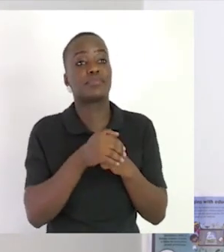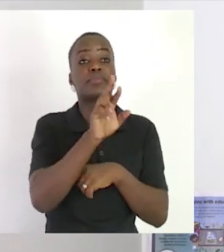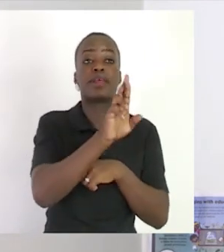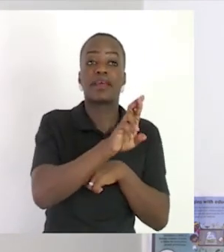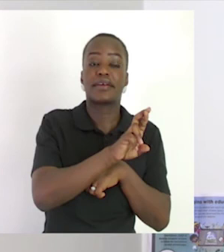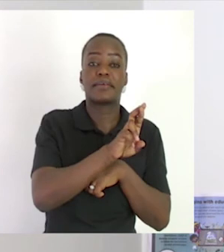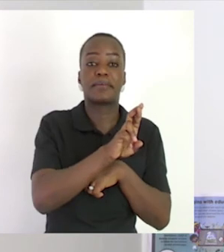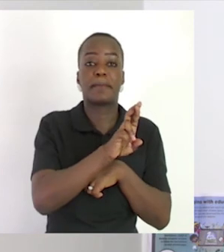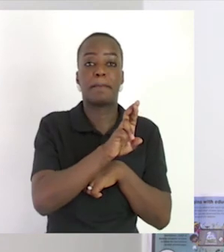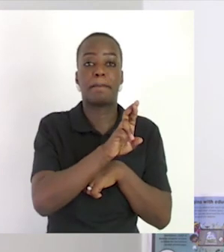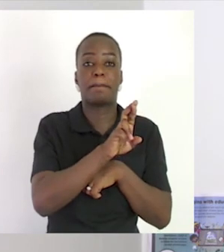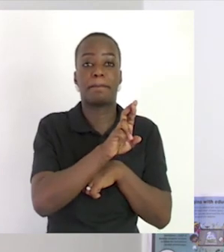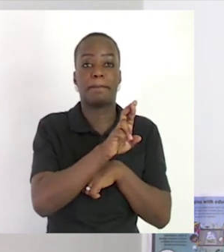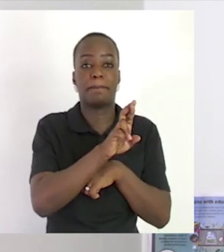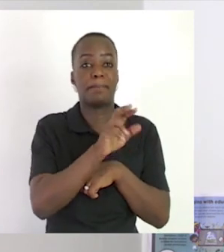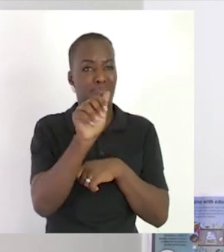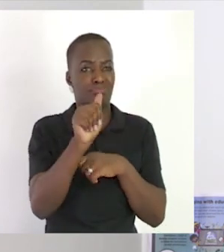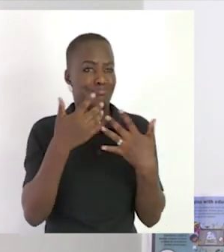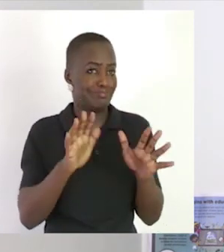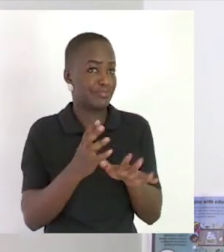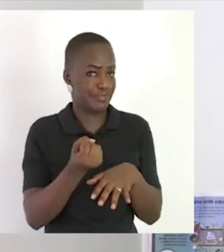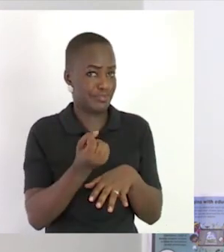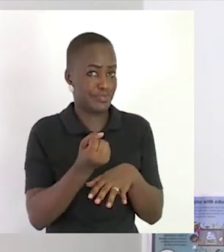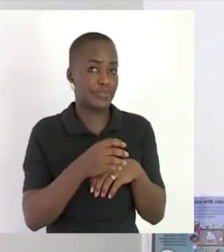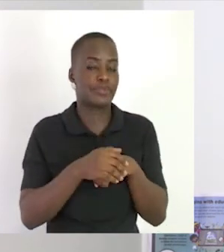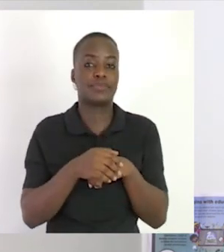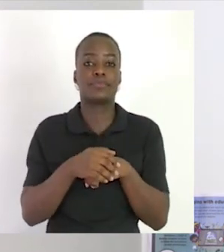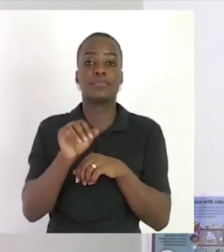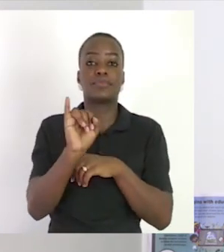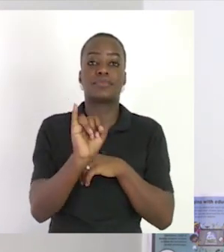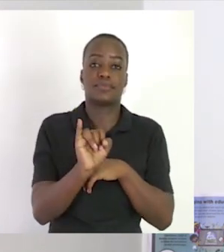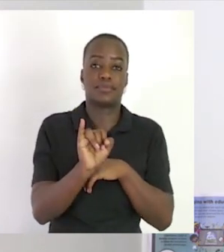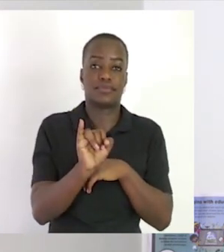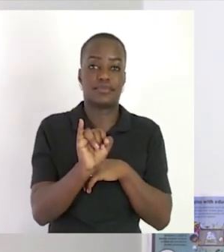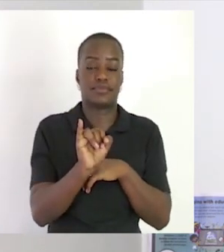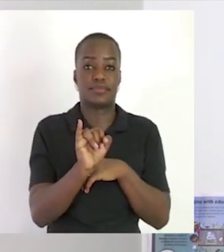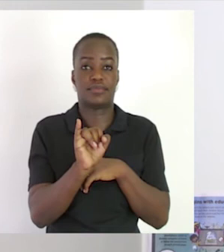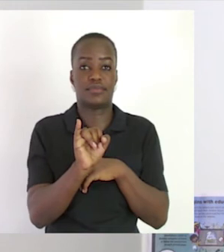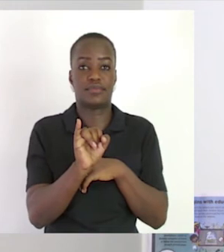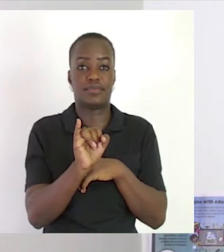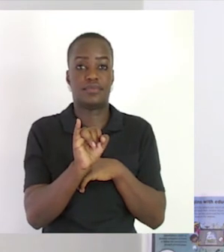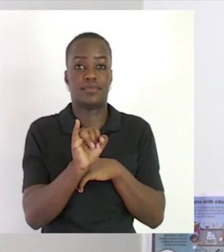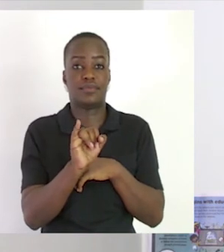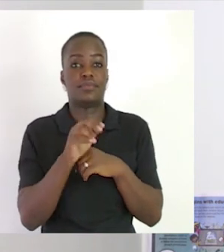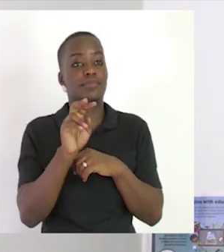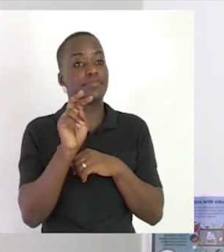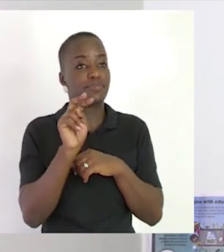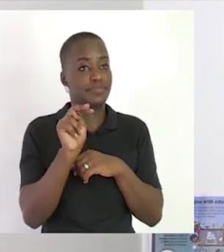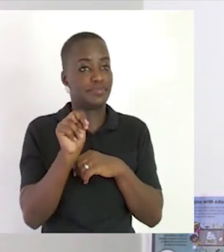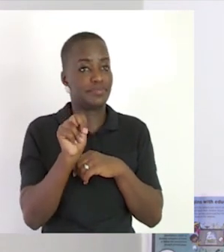R. Our A is already there. Our I,